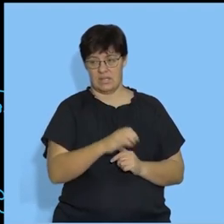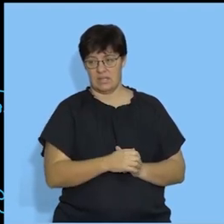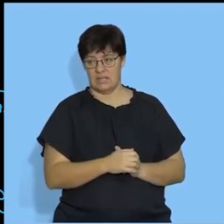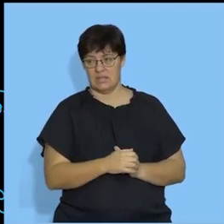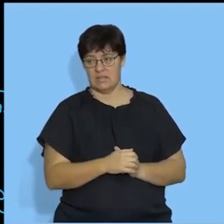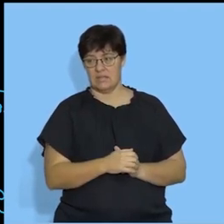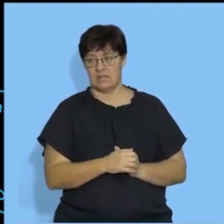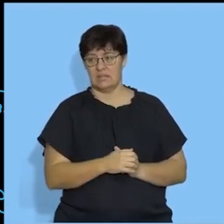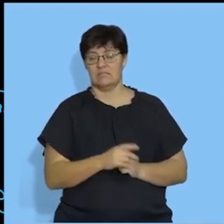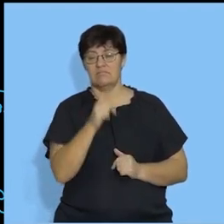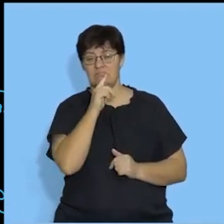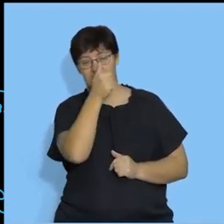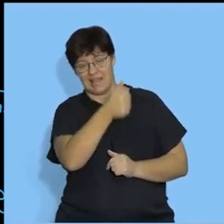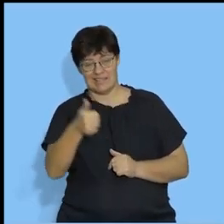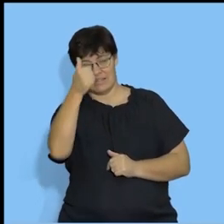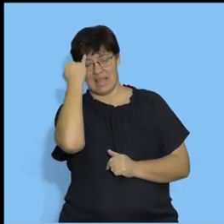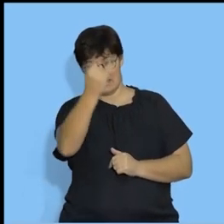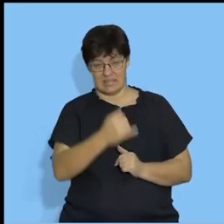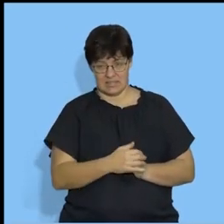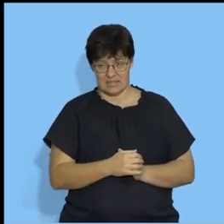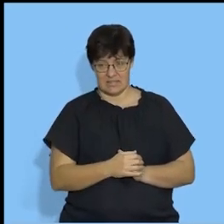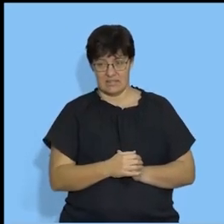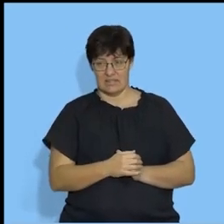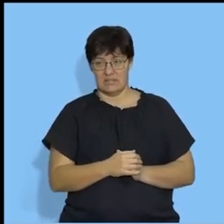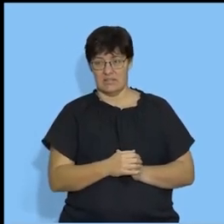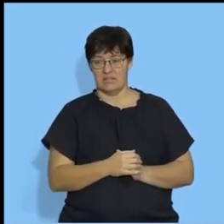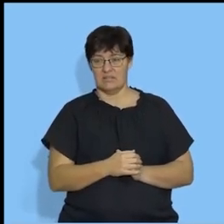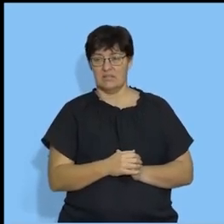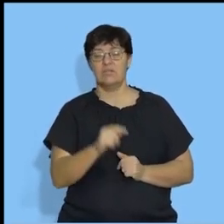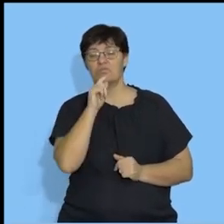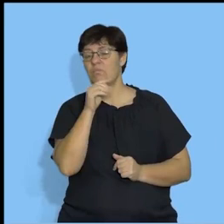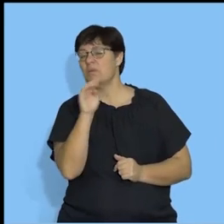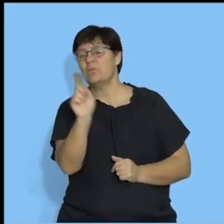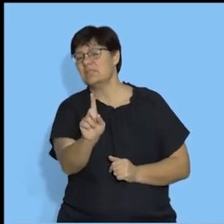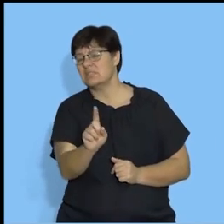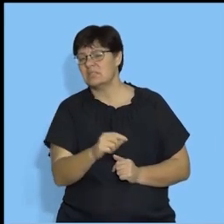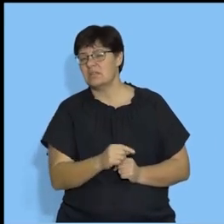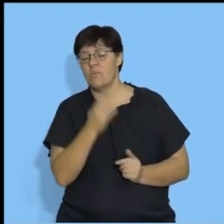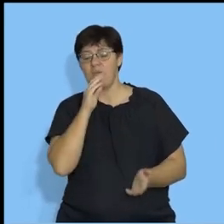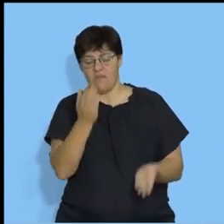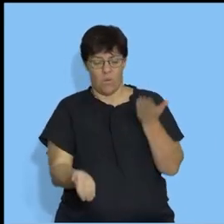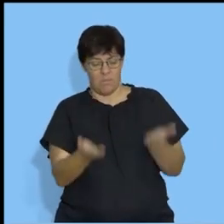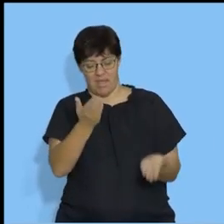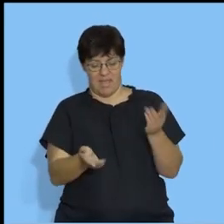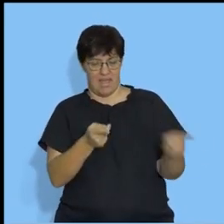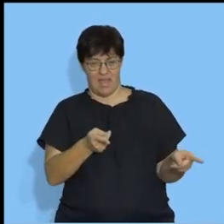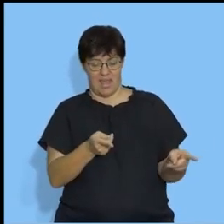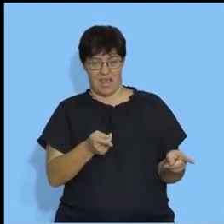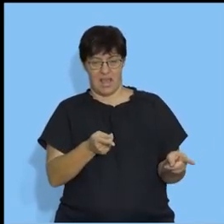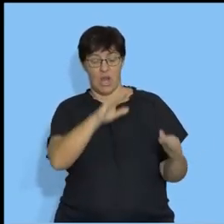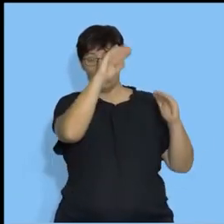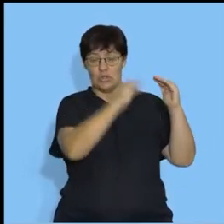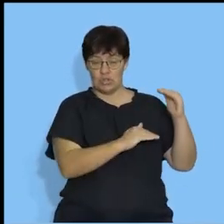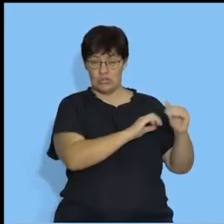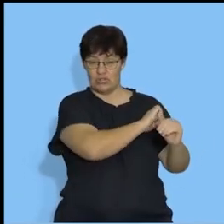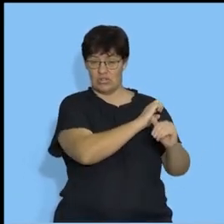main idea, okay? So that's what it means. So if you compare the strength of reducing agent, displacement